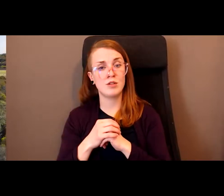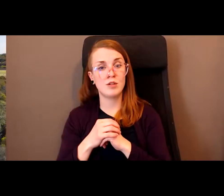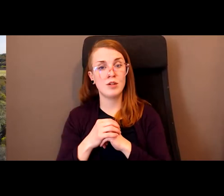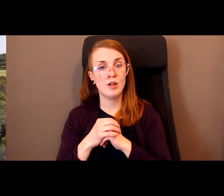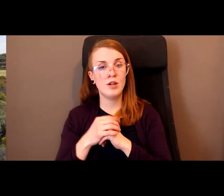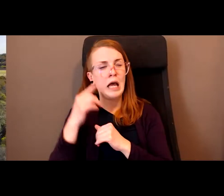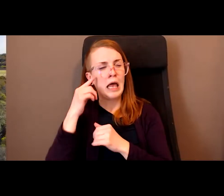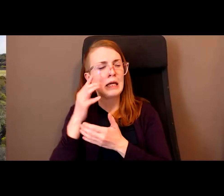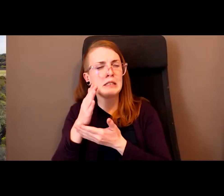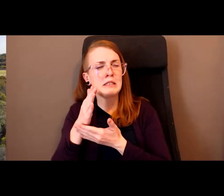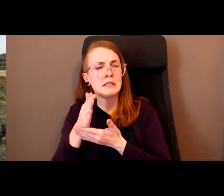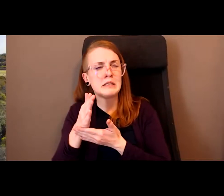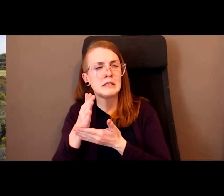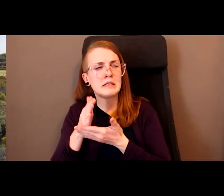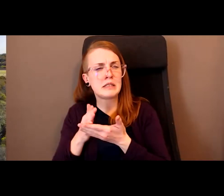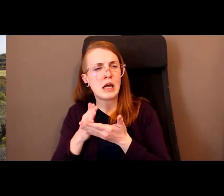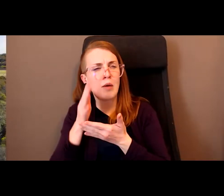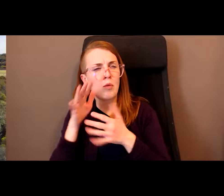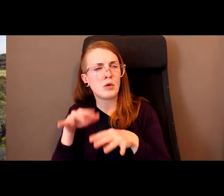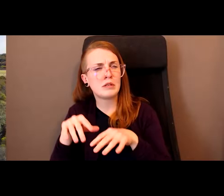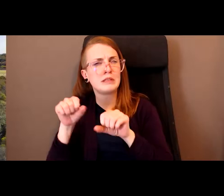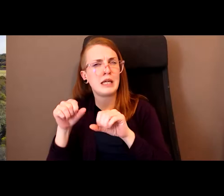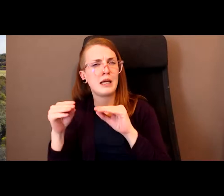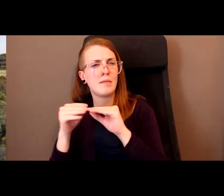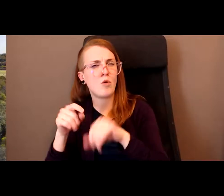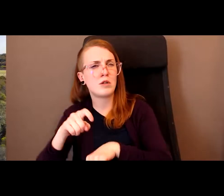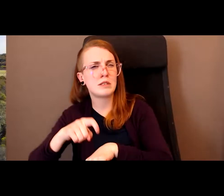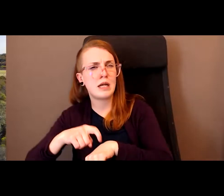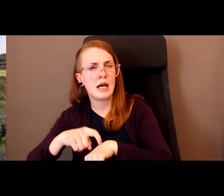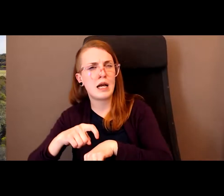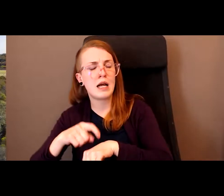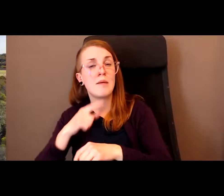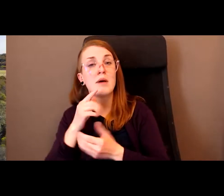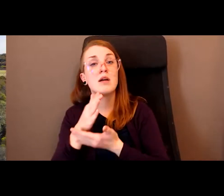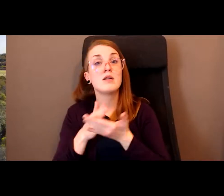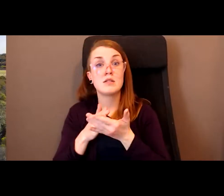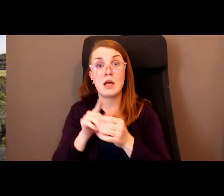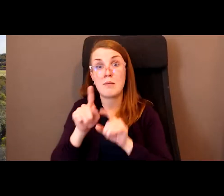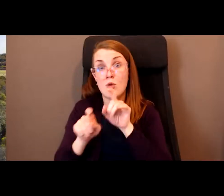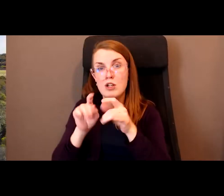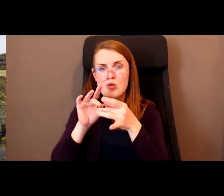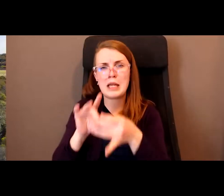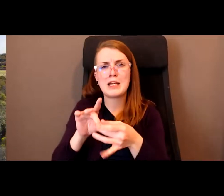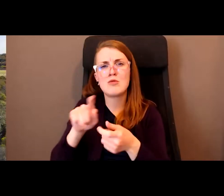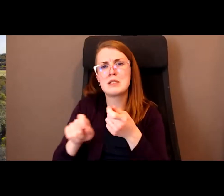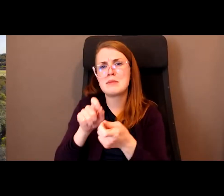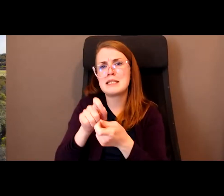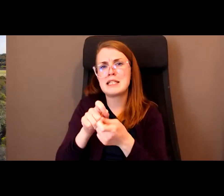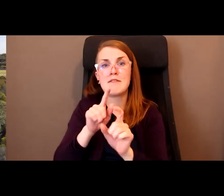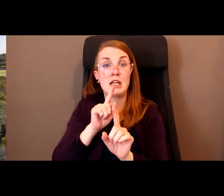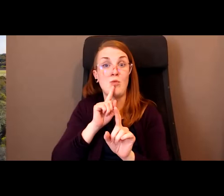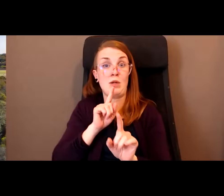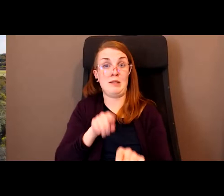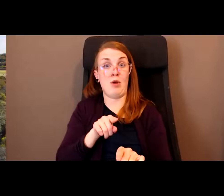of it will take more time and some questions about specific responses